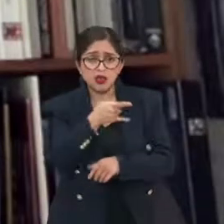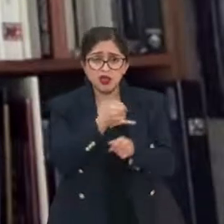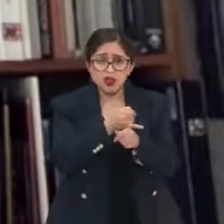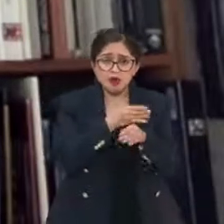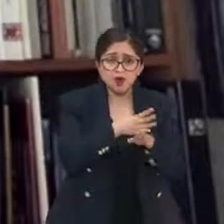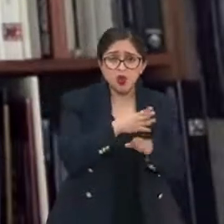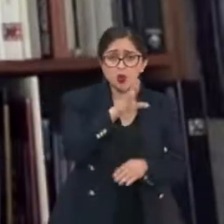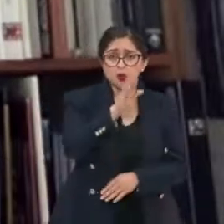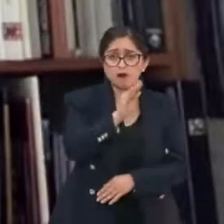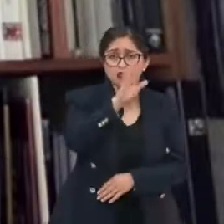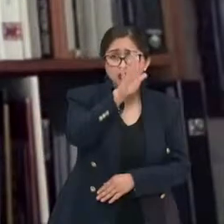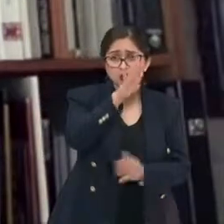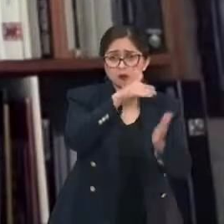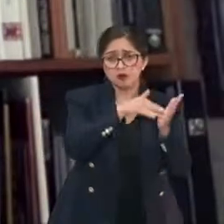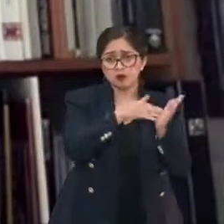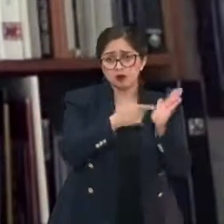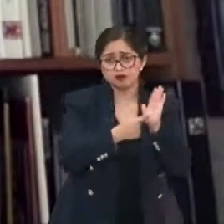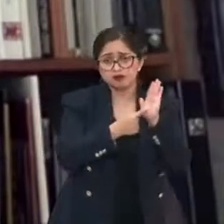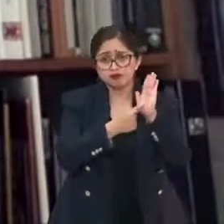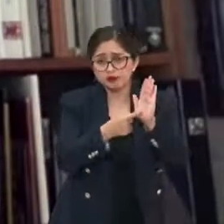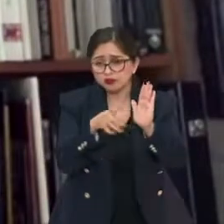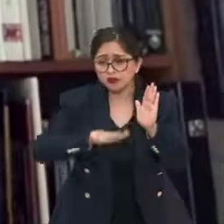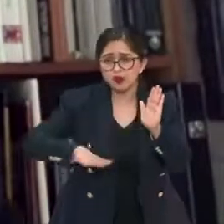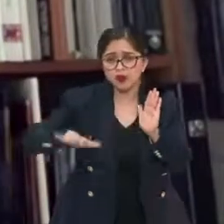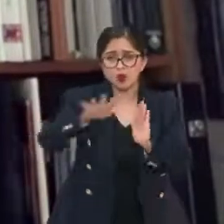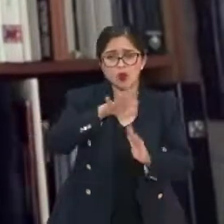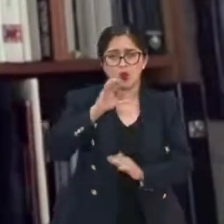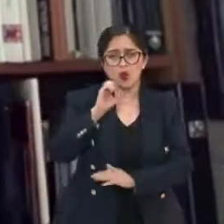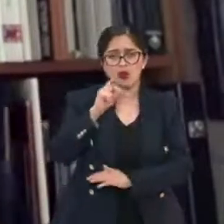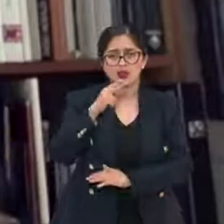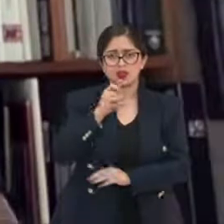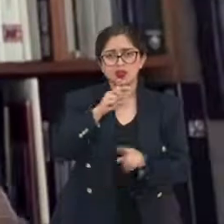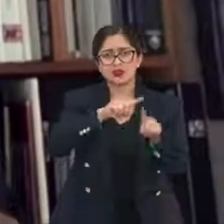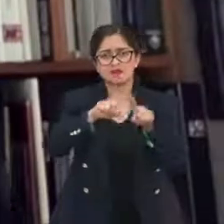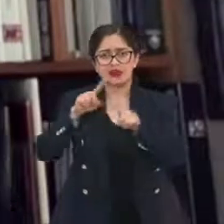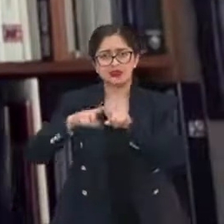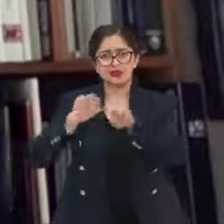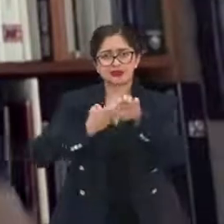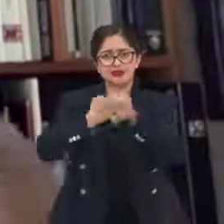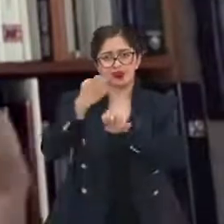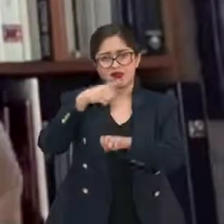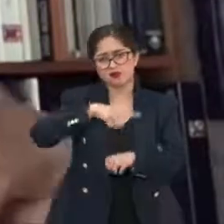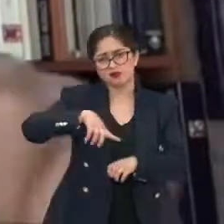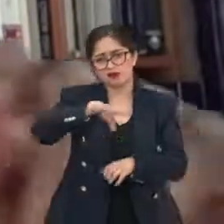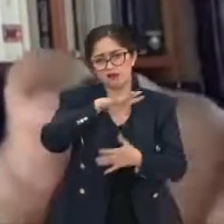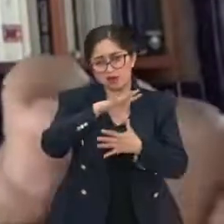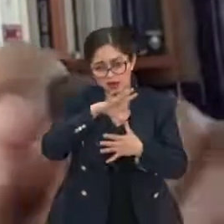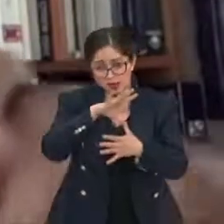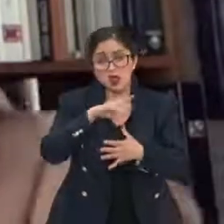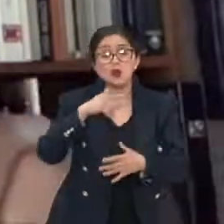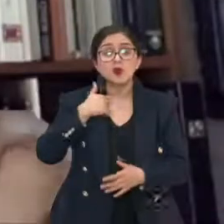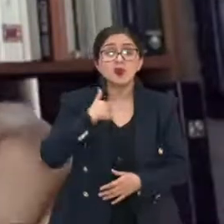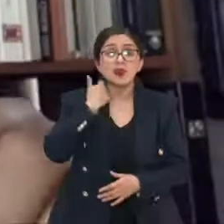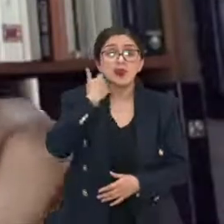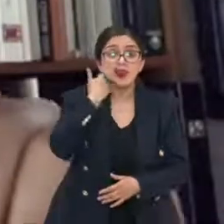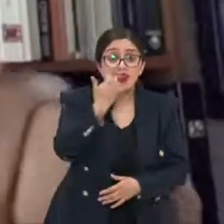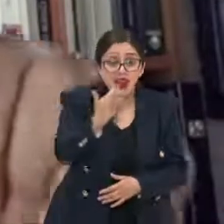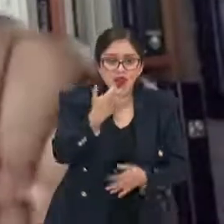Bolivia, but that was not sure. So we submitted a report of several pages, and I would like